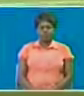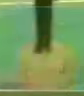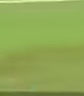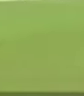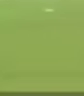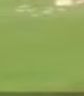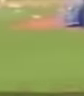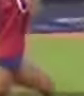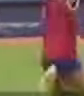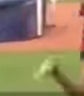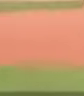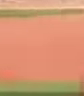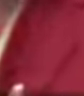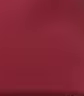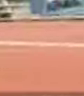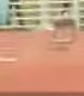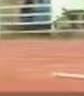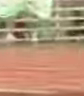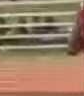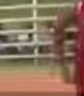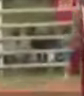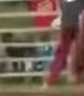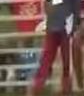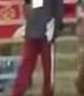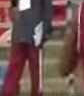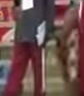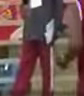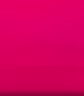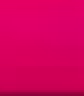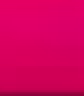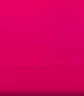And